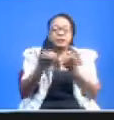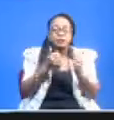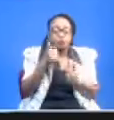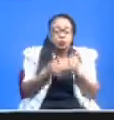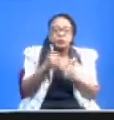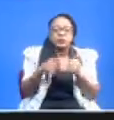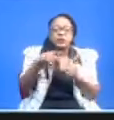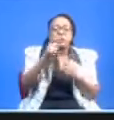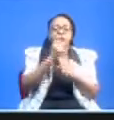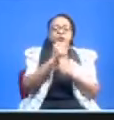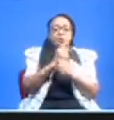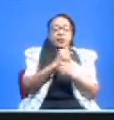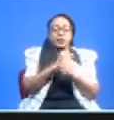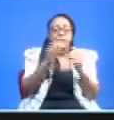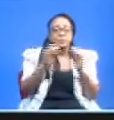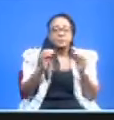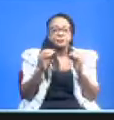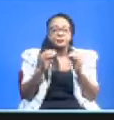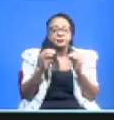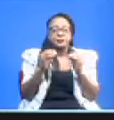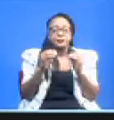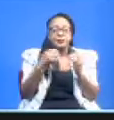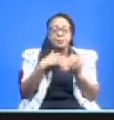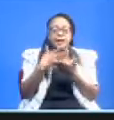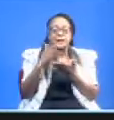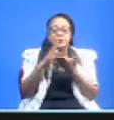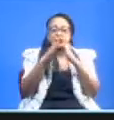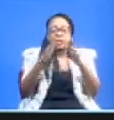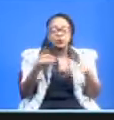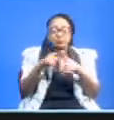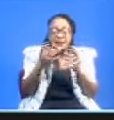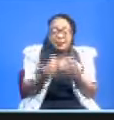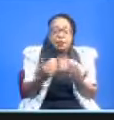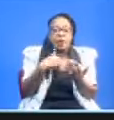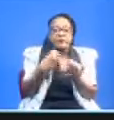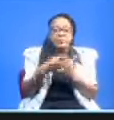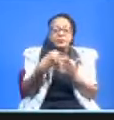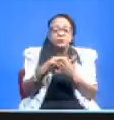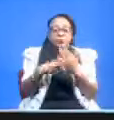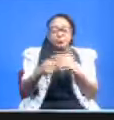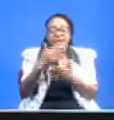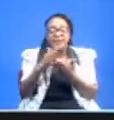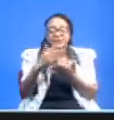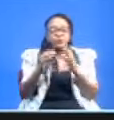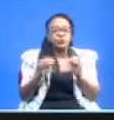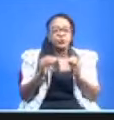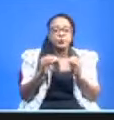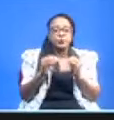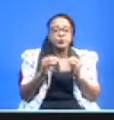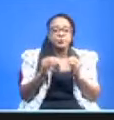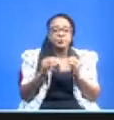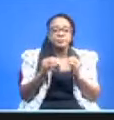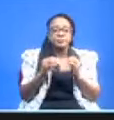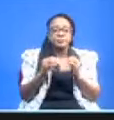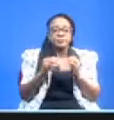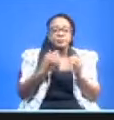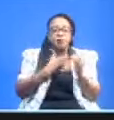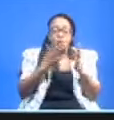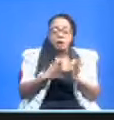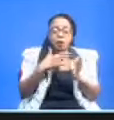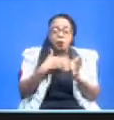sole source of income. Iko na nyumba ya current lakini sasa hii sina hata hela ya kulipa mwenye nyumba. Mwenye nyumba nataka